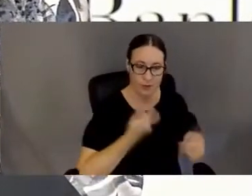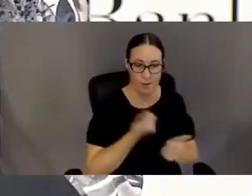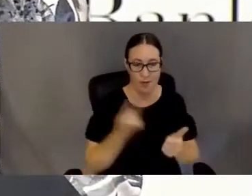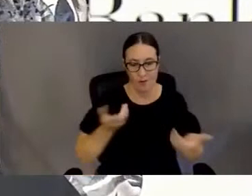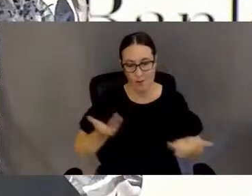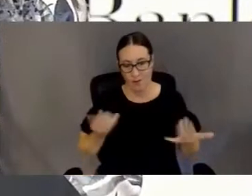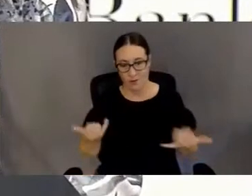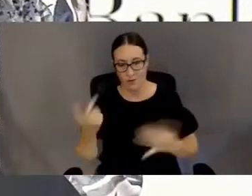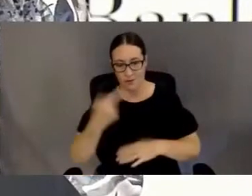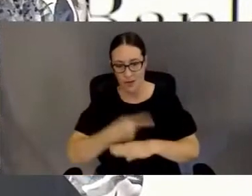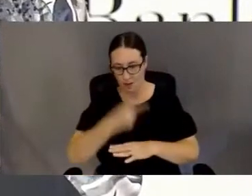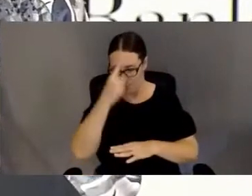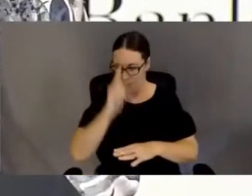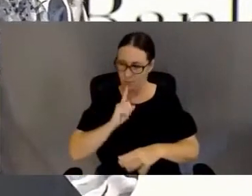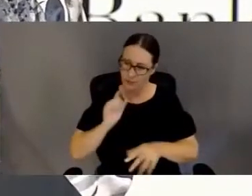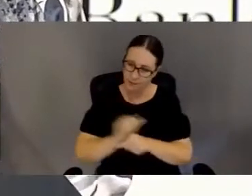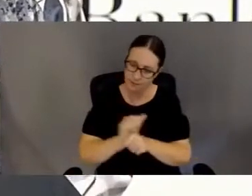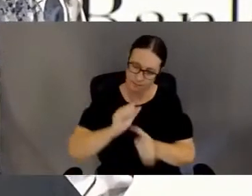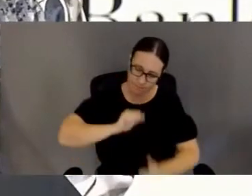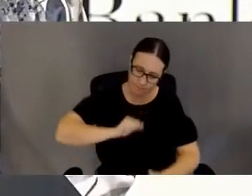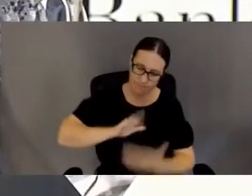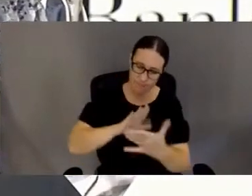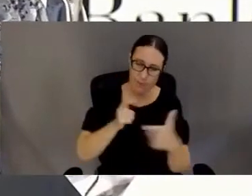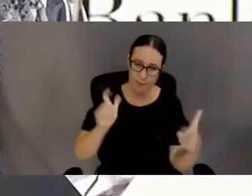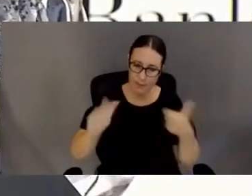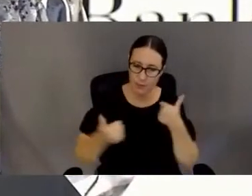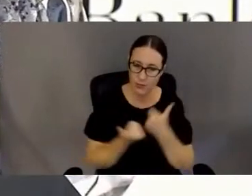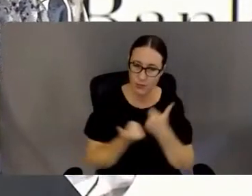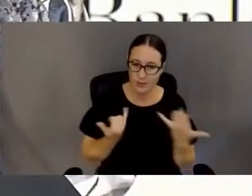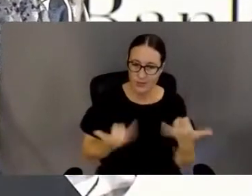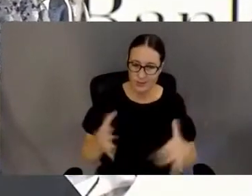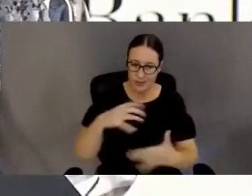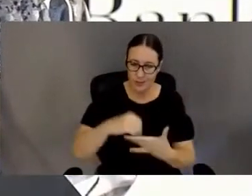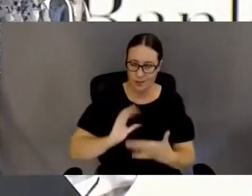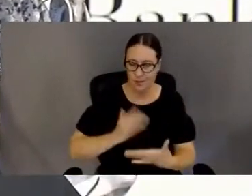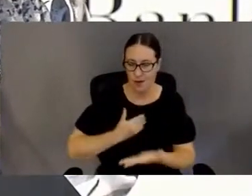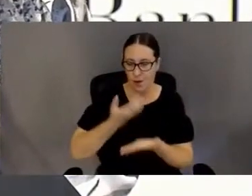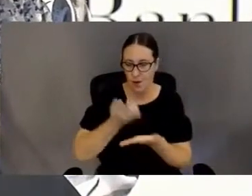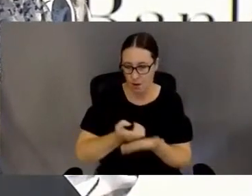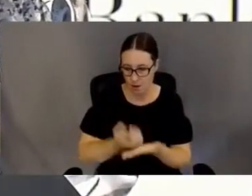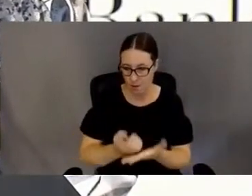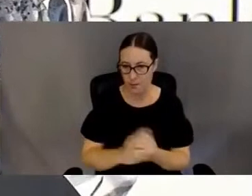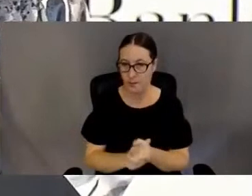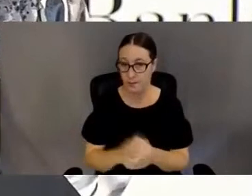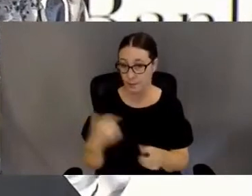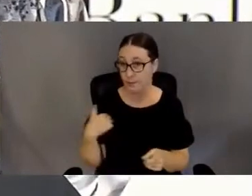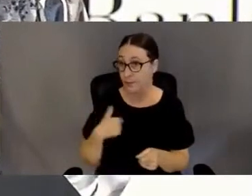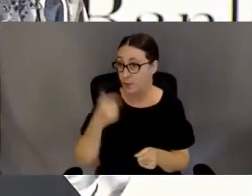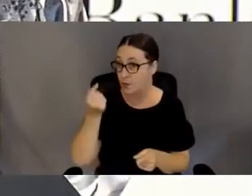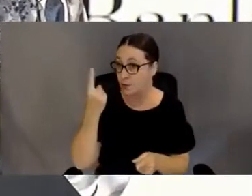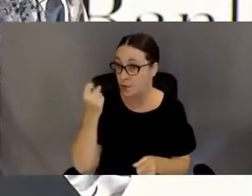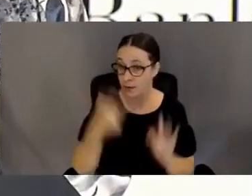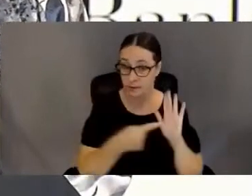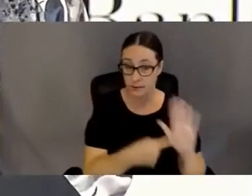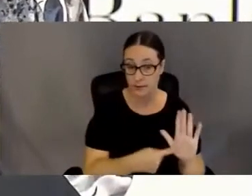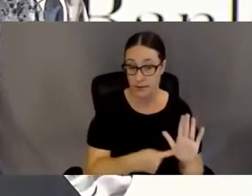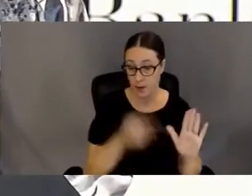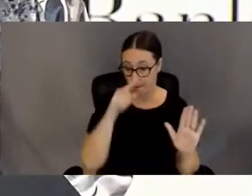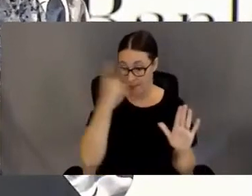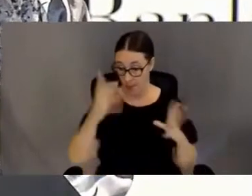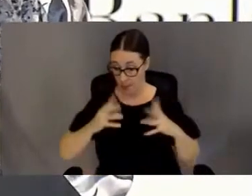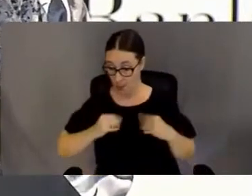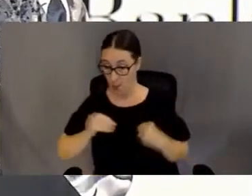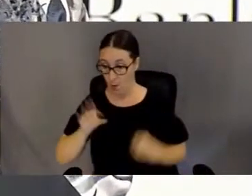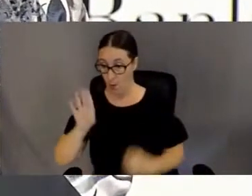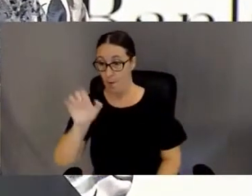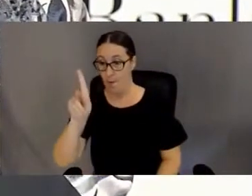address the major challenges that remain in our economy. We know, for example, that the number of Black-owned banks has decreased